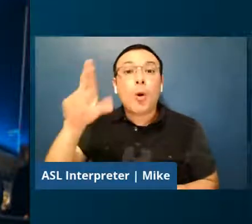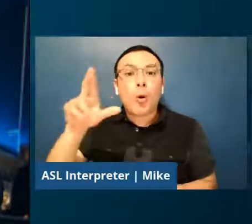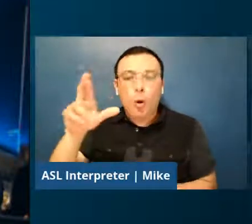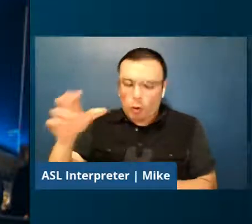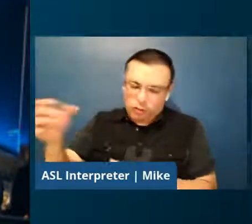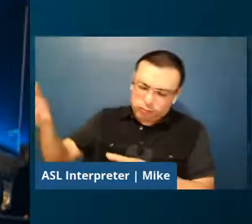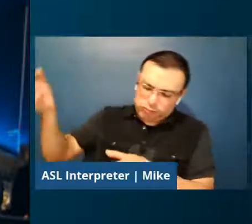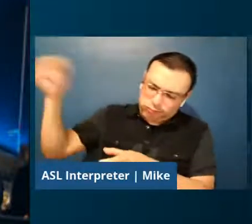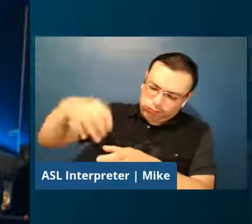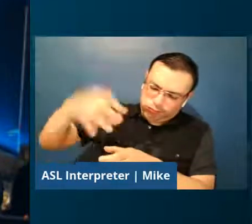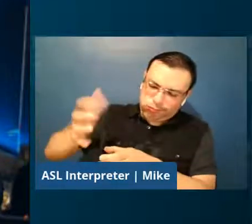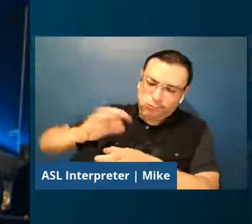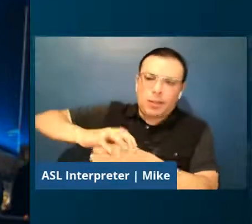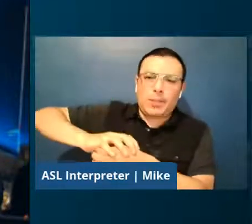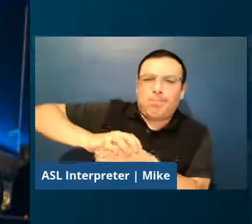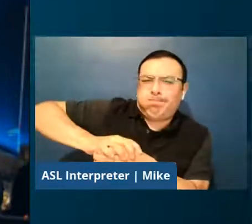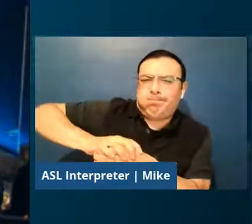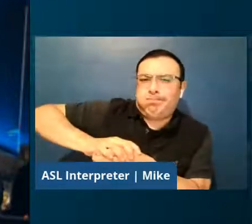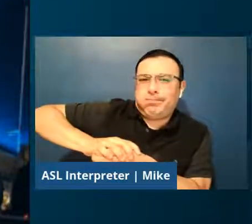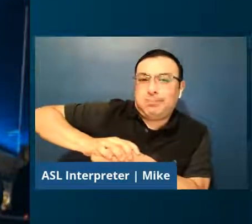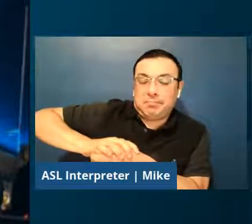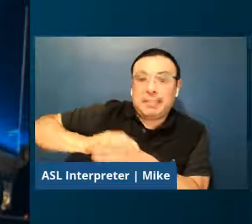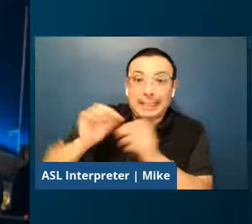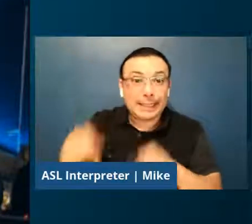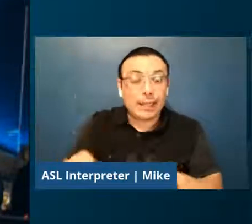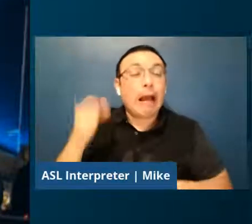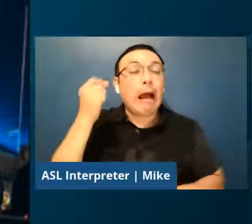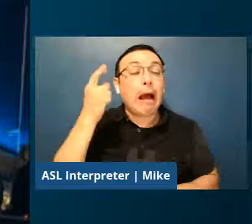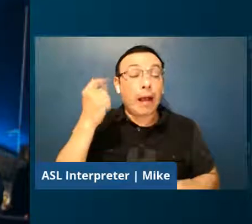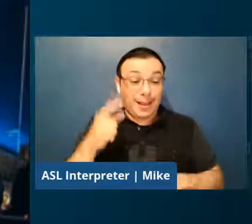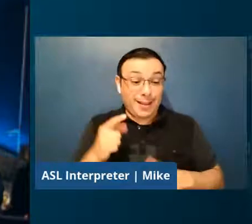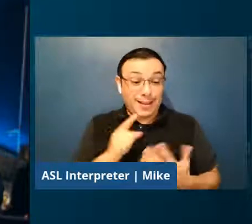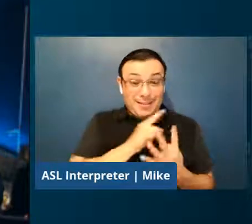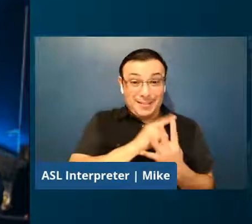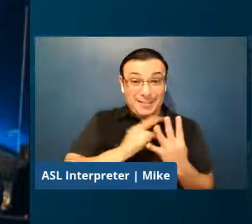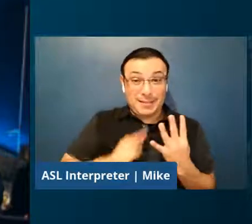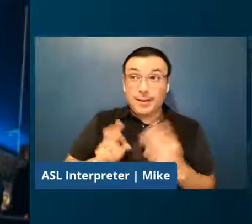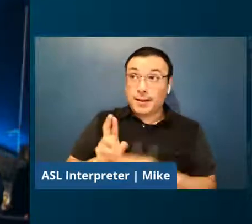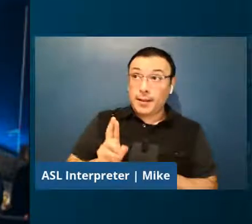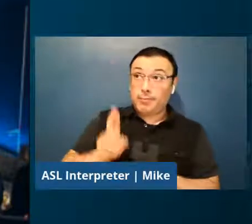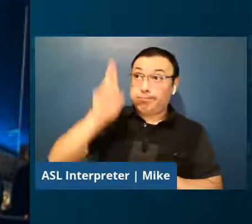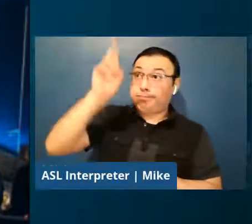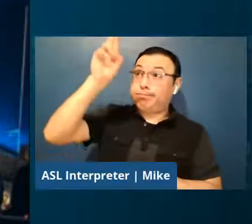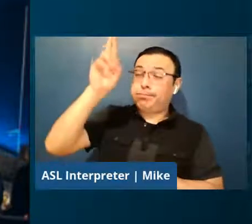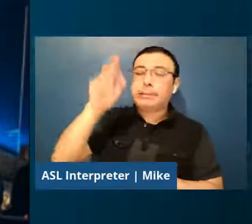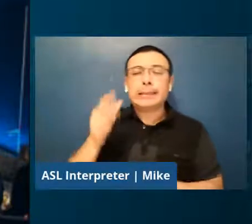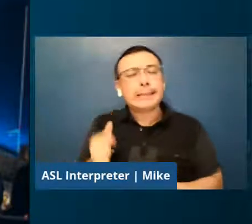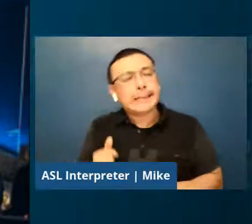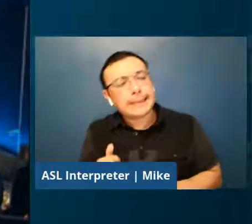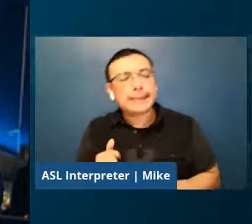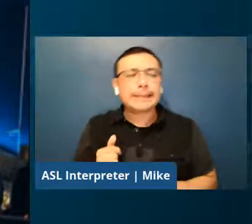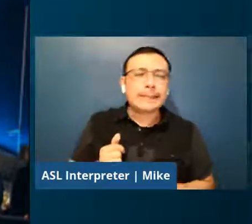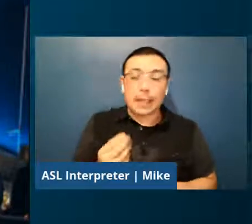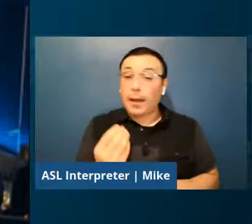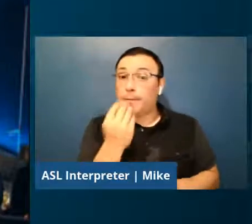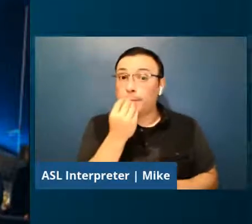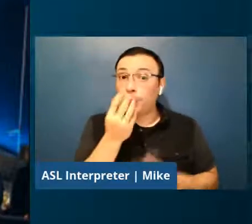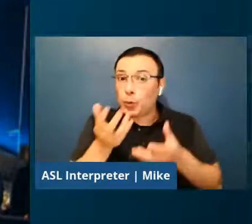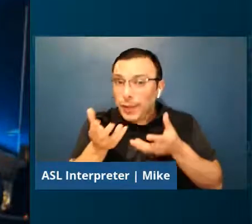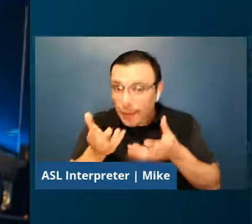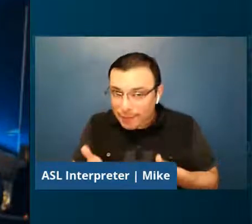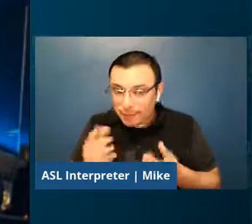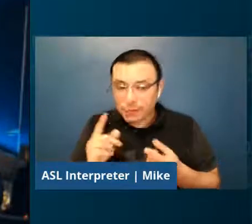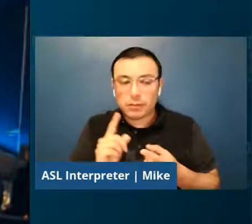have limitations to weight and volume. And if you add a lot of food weight, you also have to think about that in terms of how much